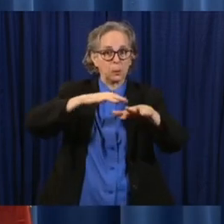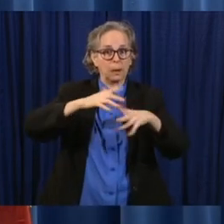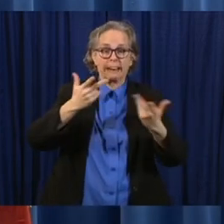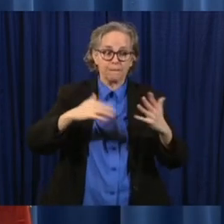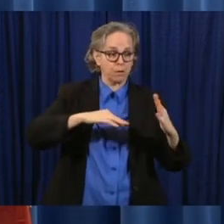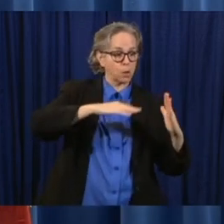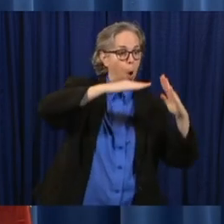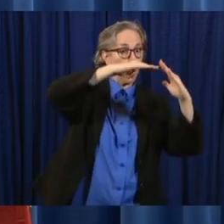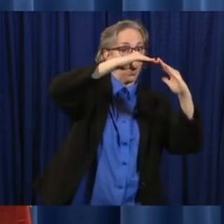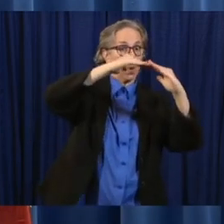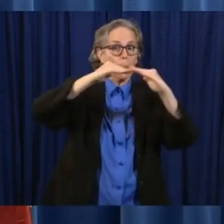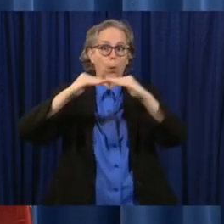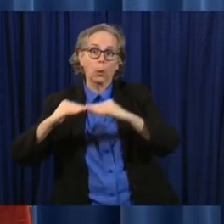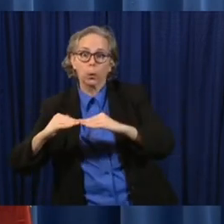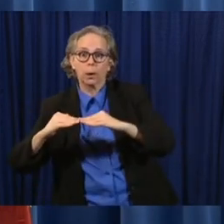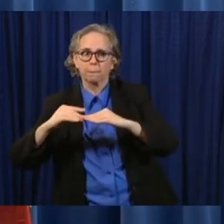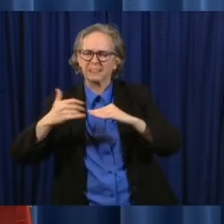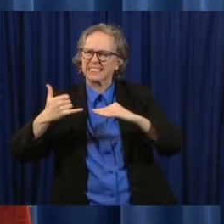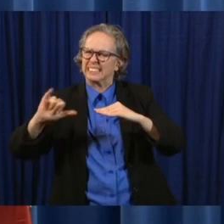dangerous.